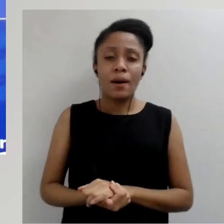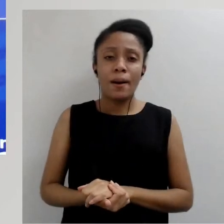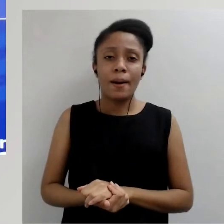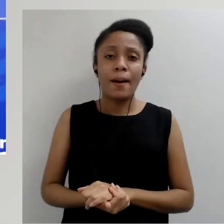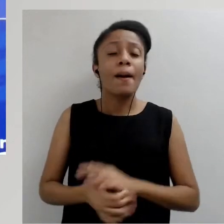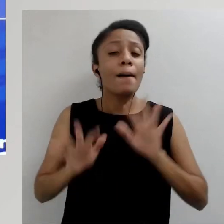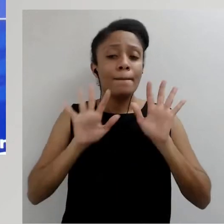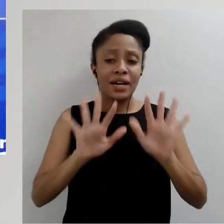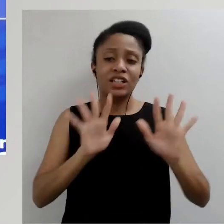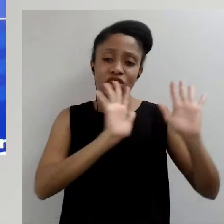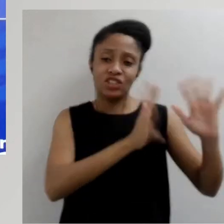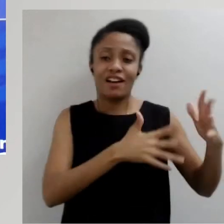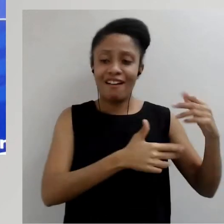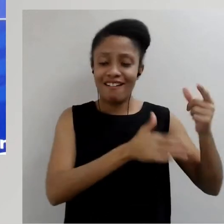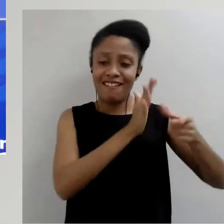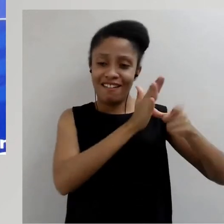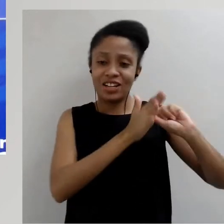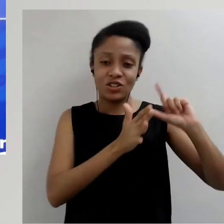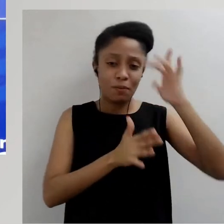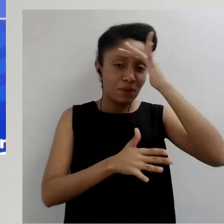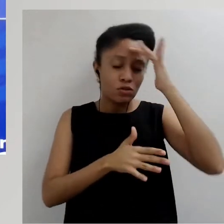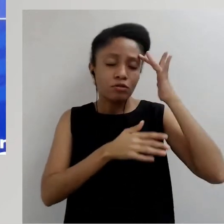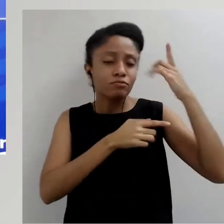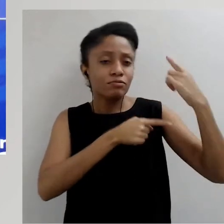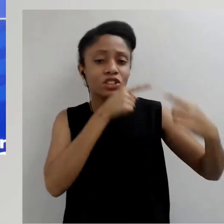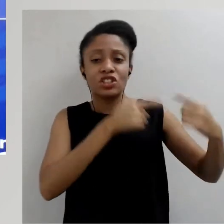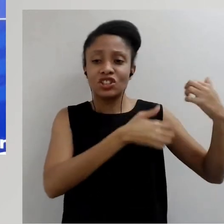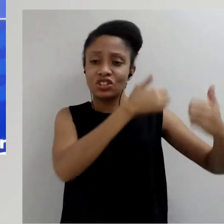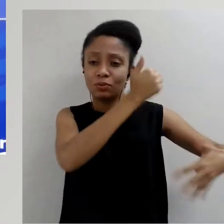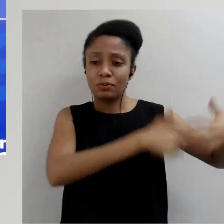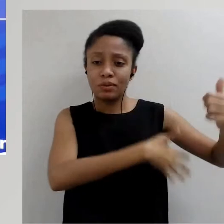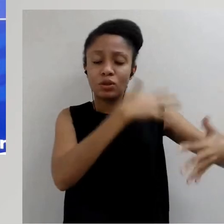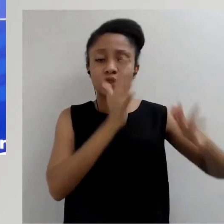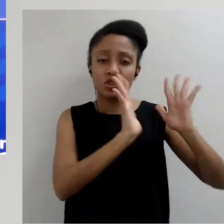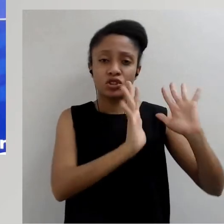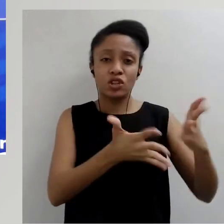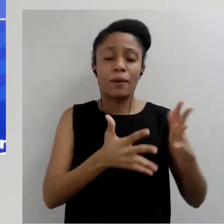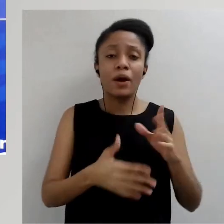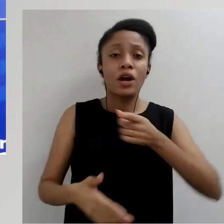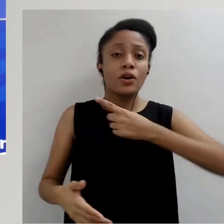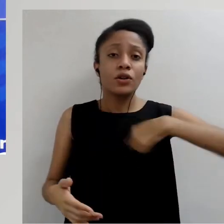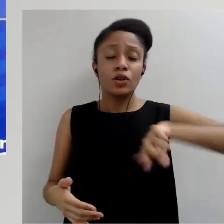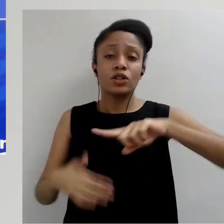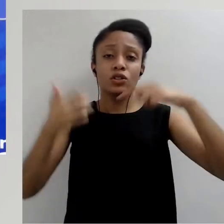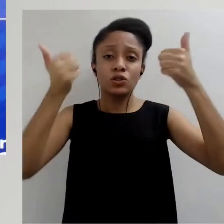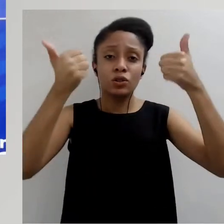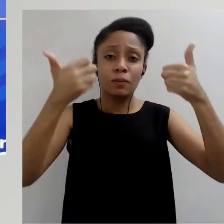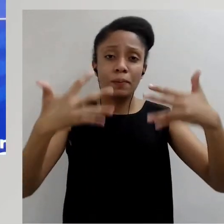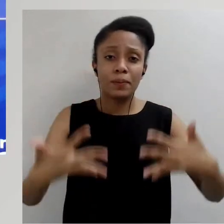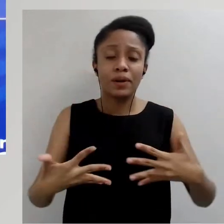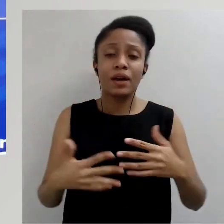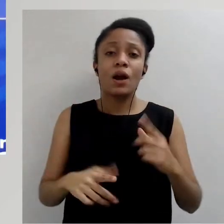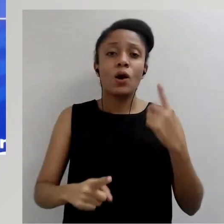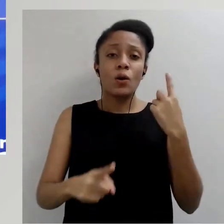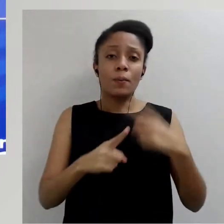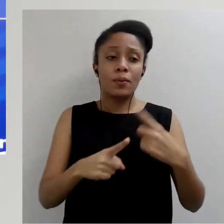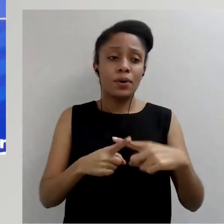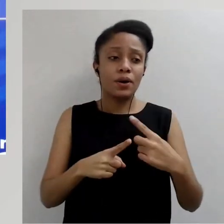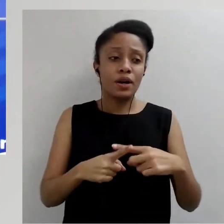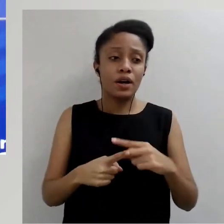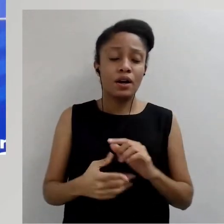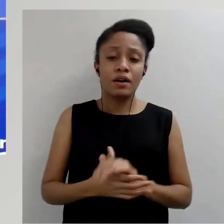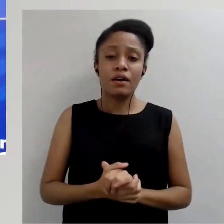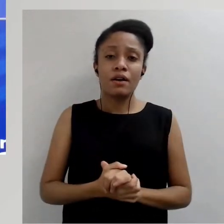that. I would like to go beyond what our colleagues talked before me, because I would like to talk about what